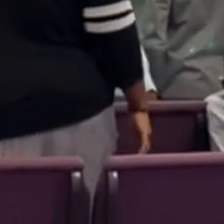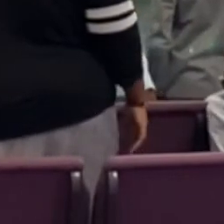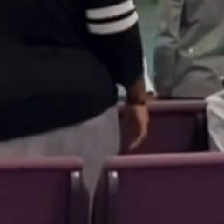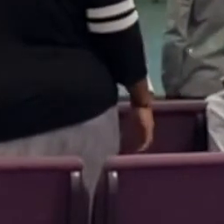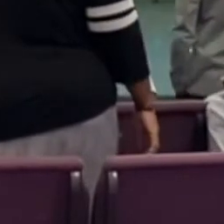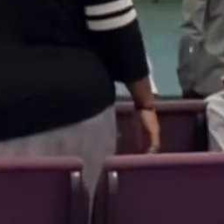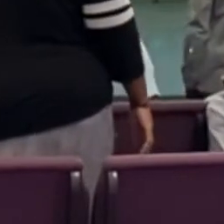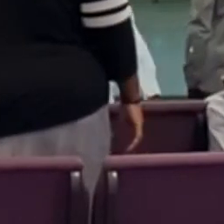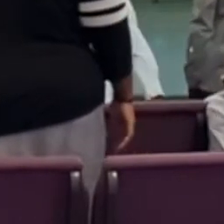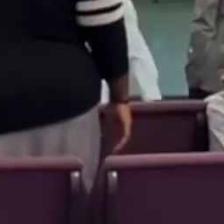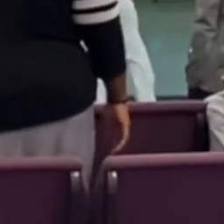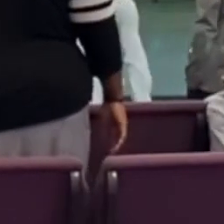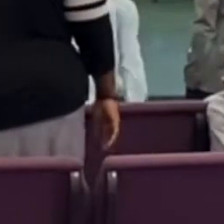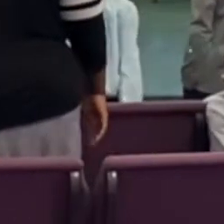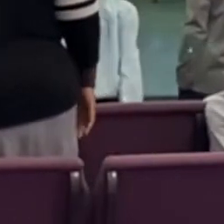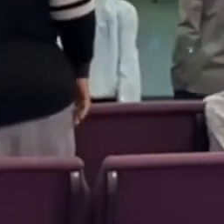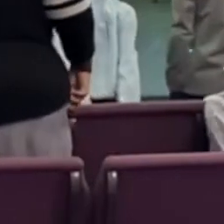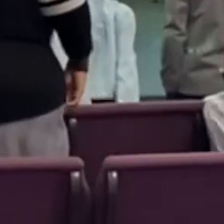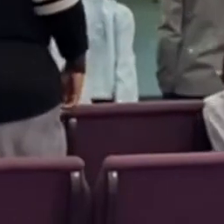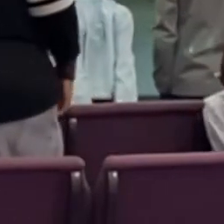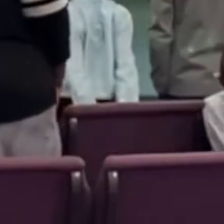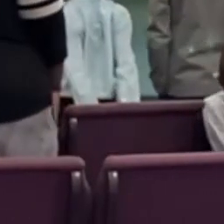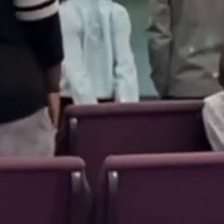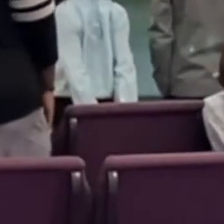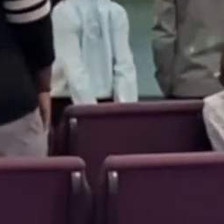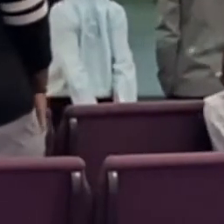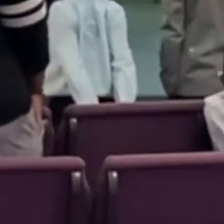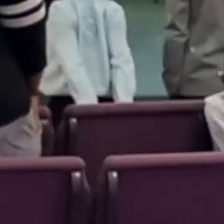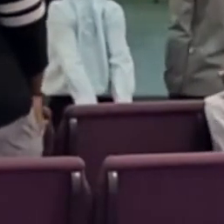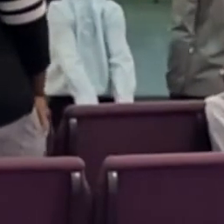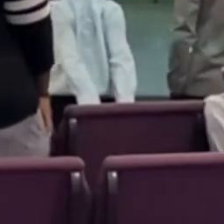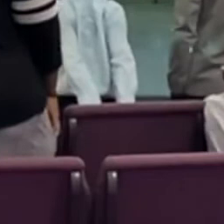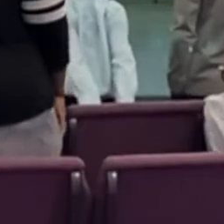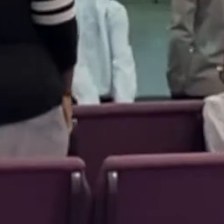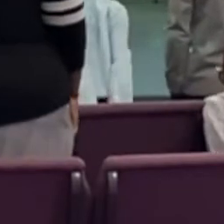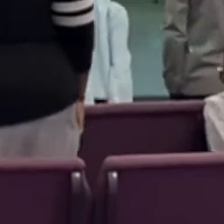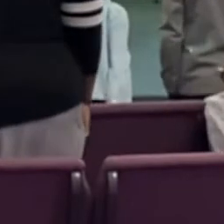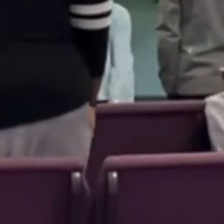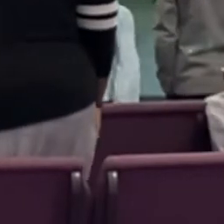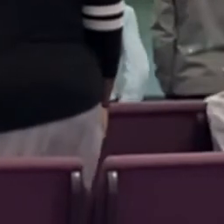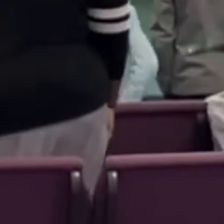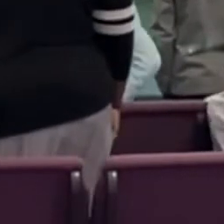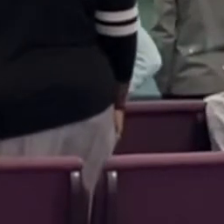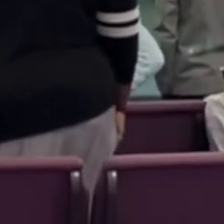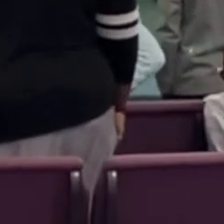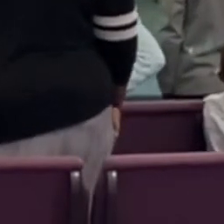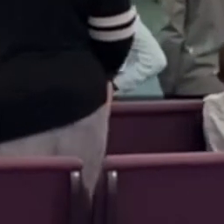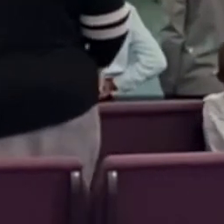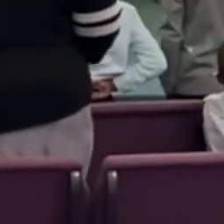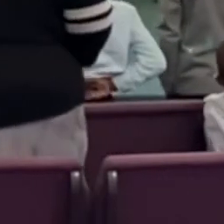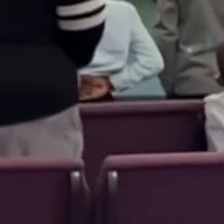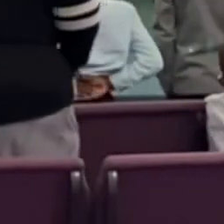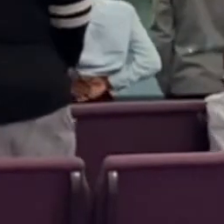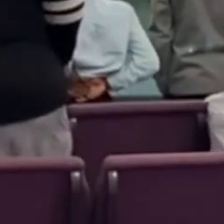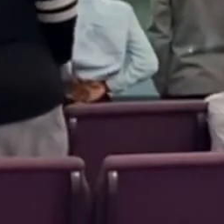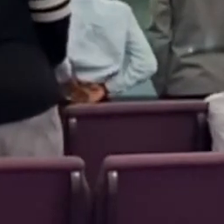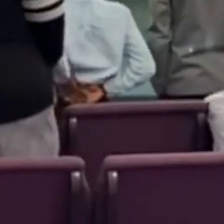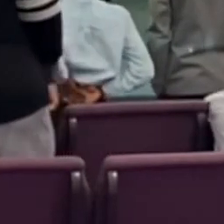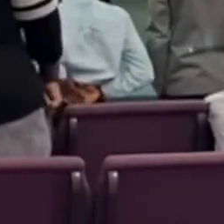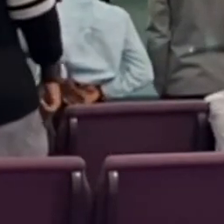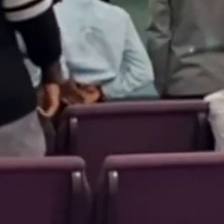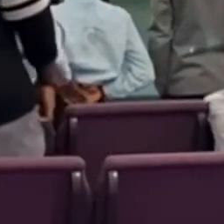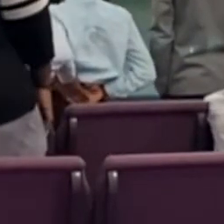And your sons and your daughters shall prophesy, and your young men shall see visions, and your old men shall